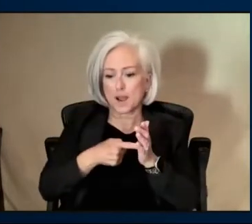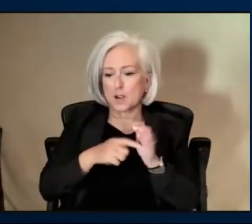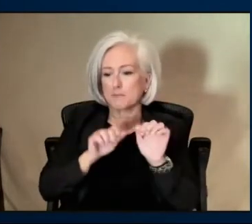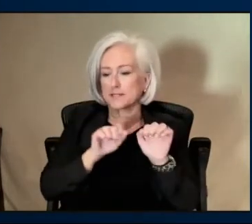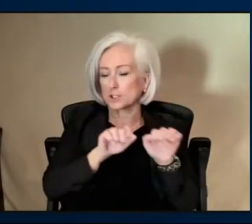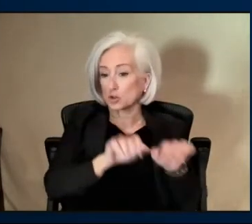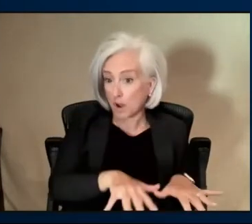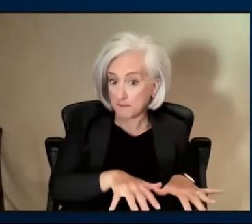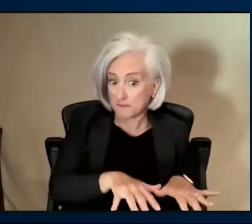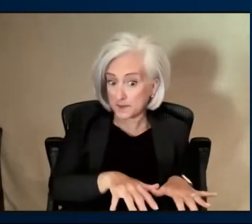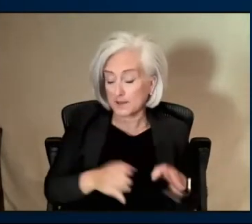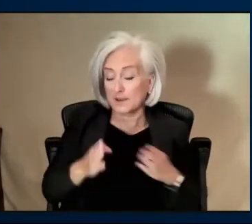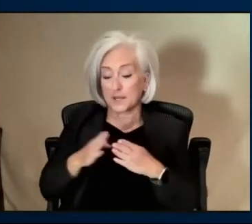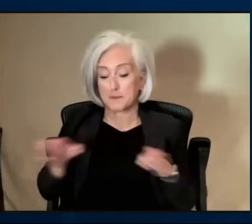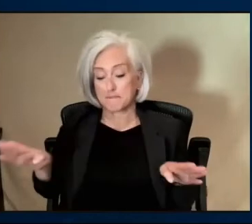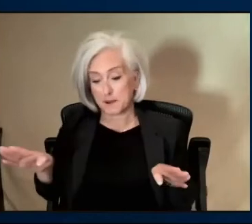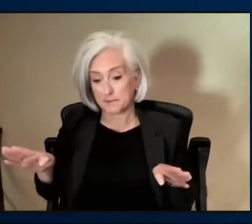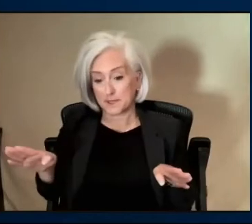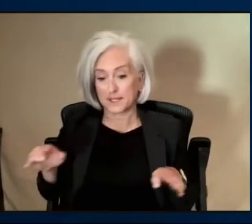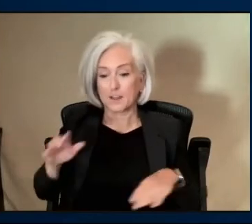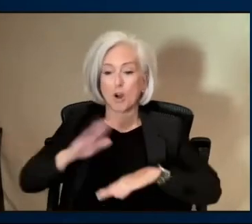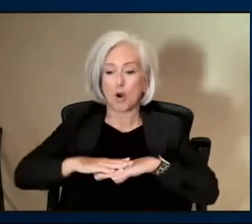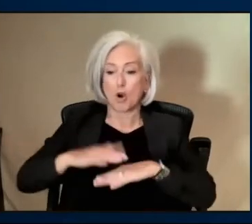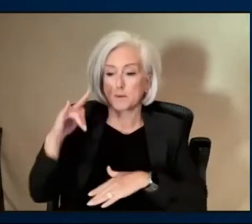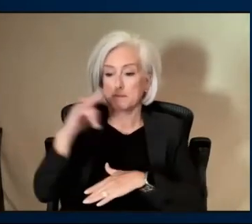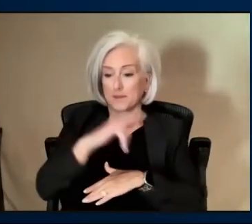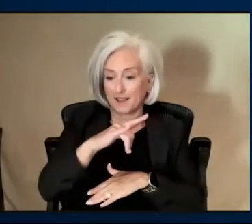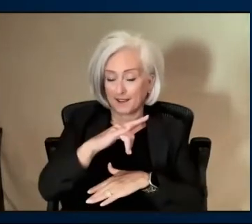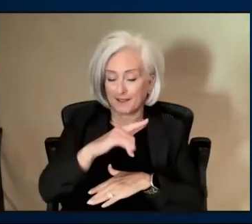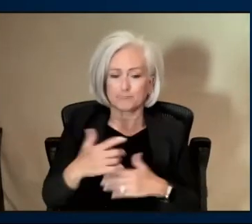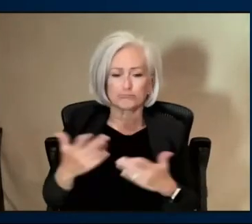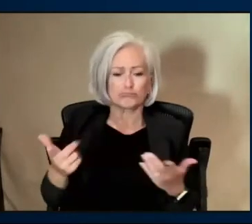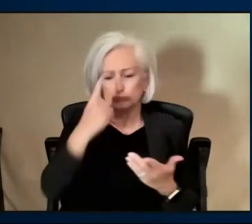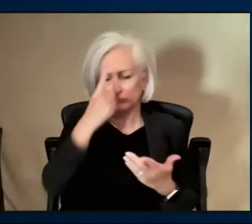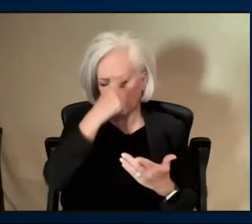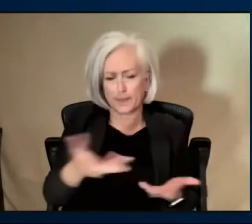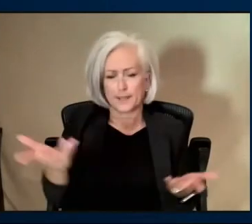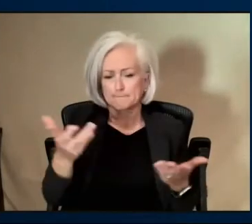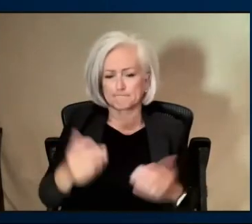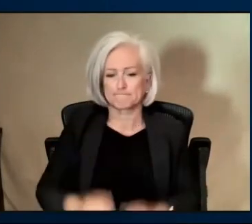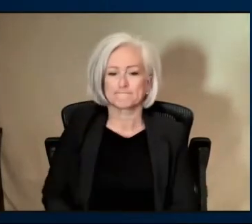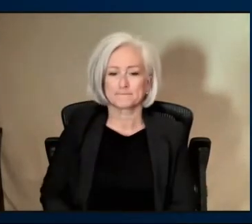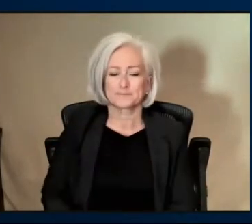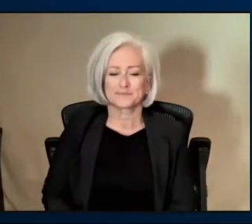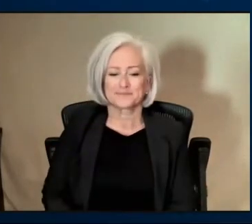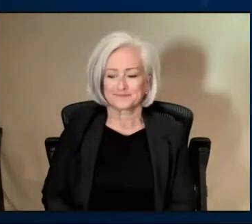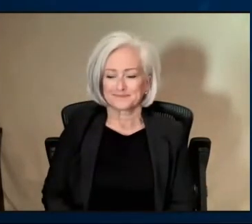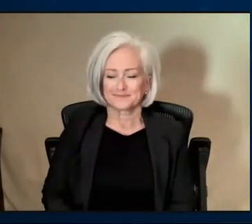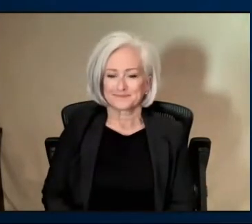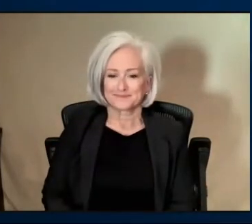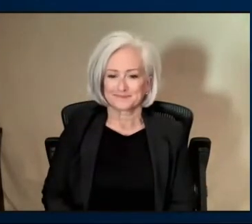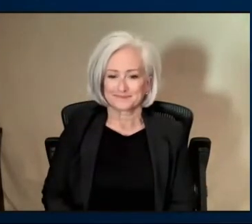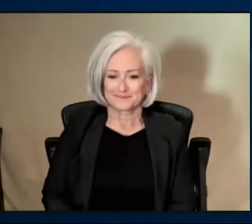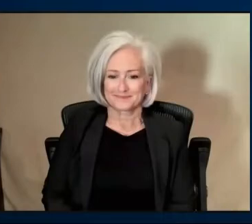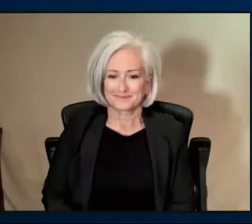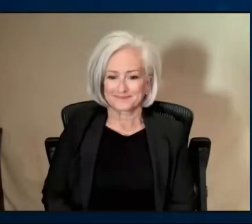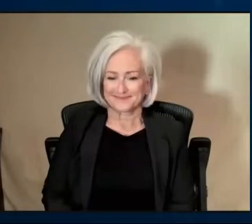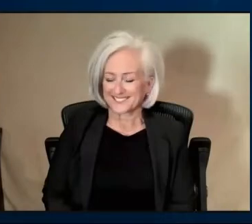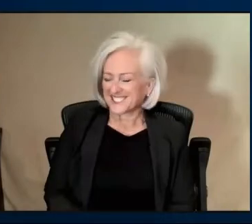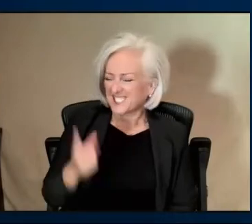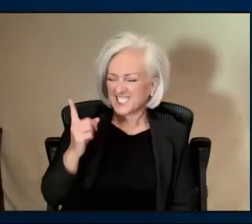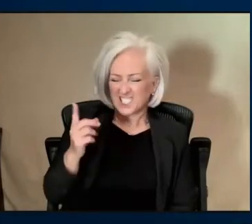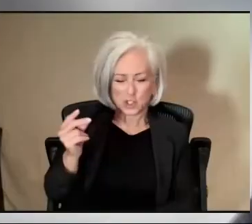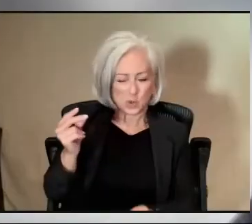on airplanes or in airports. What are their thoughts? I'll just say one real quickly.